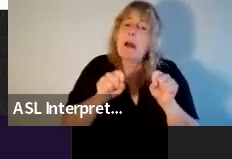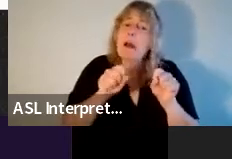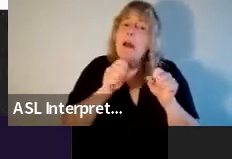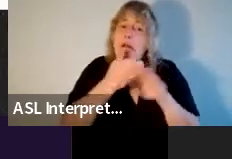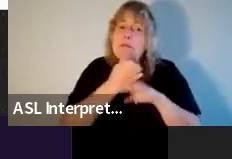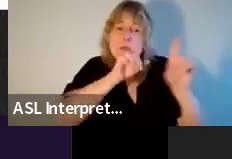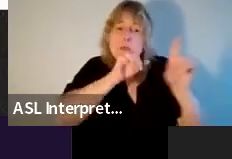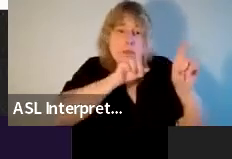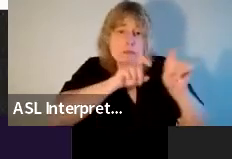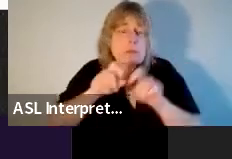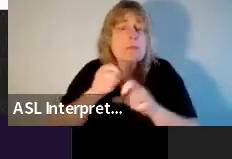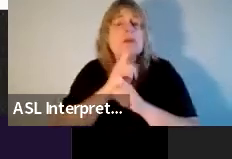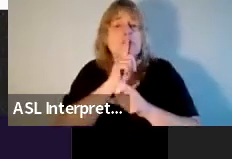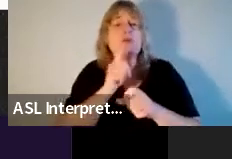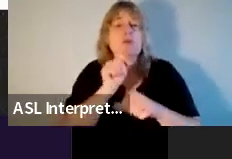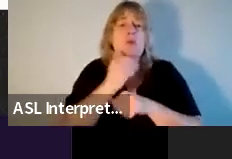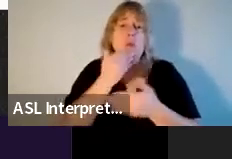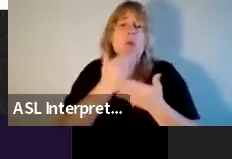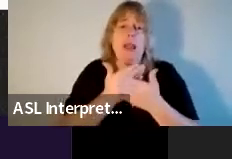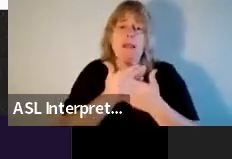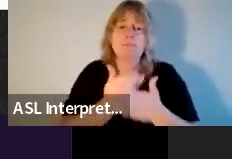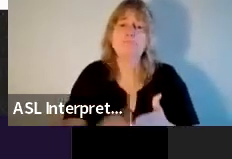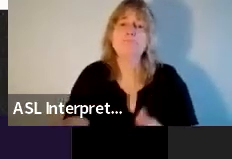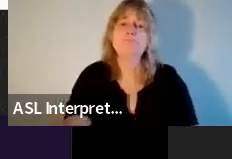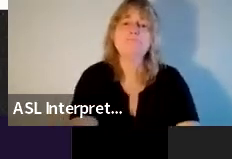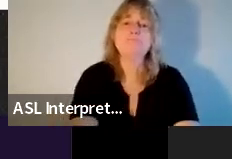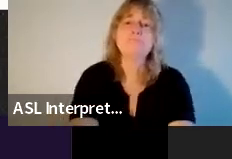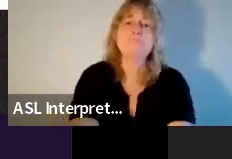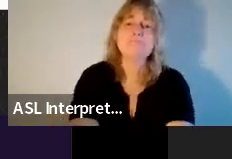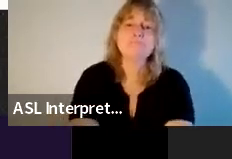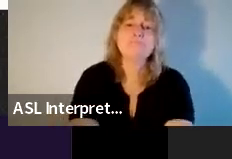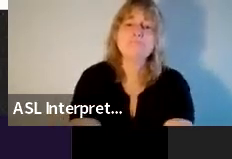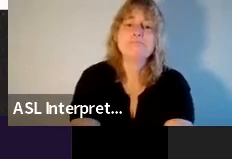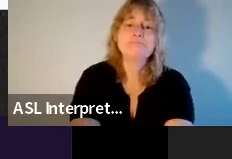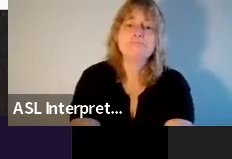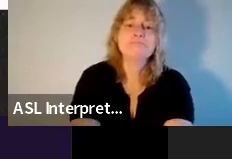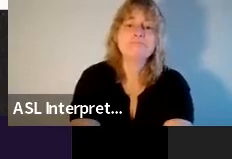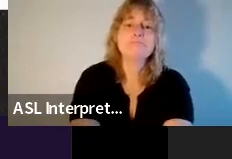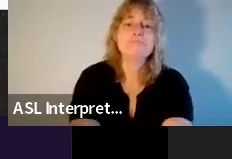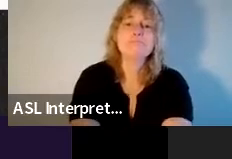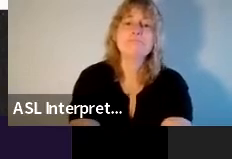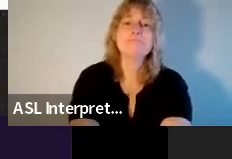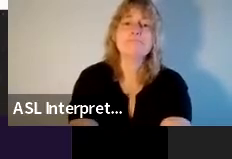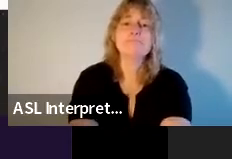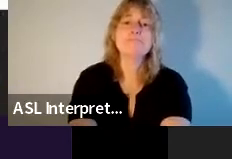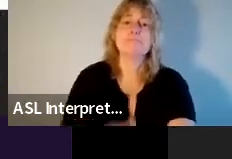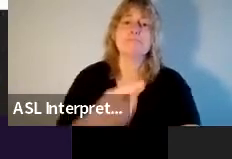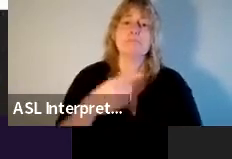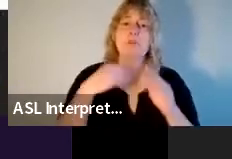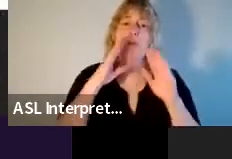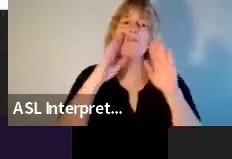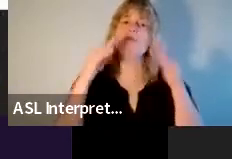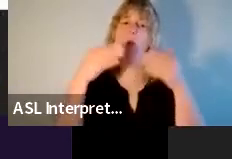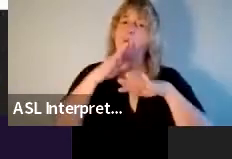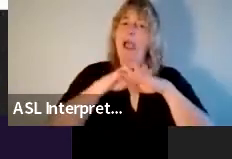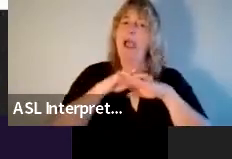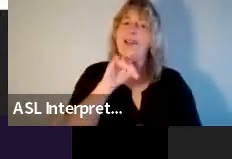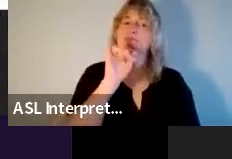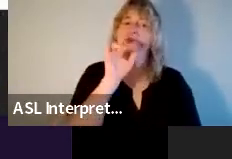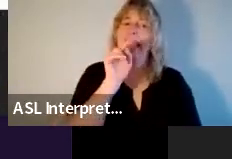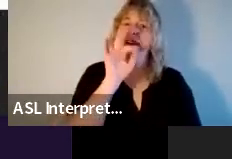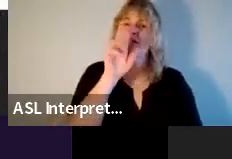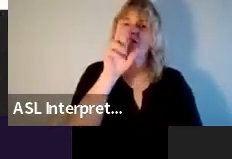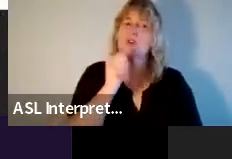the James Webb Space Telescope is focusing on the infrared, again, redder than the reddest thing that your eye can see. And